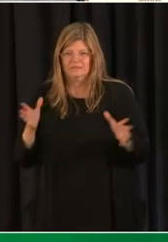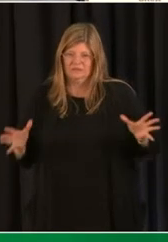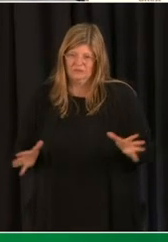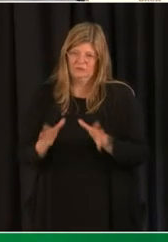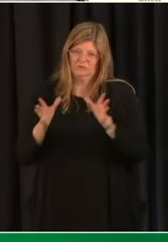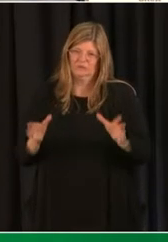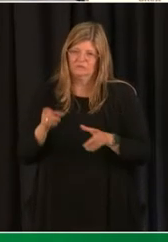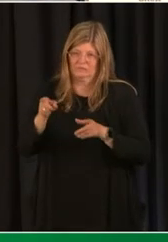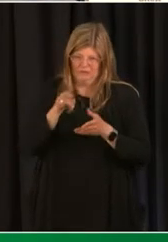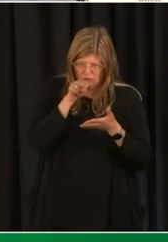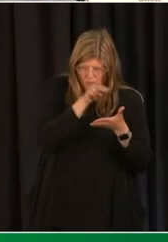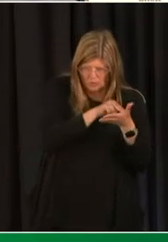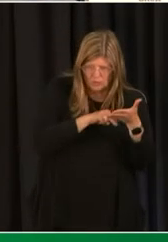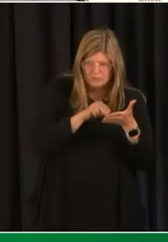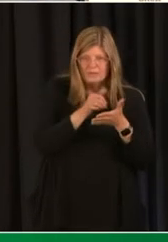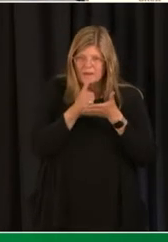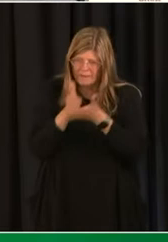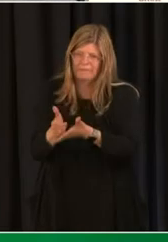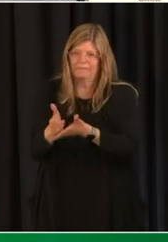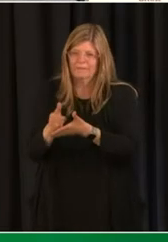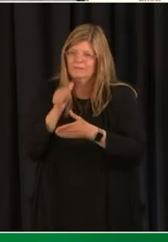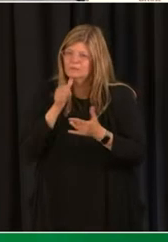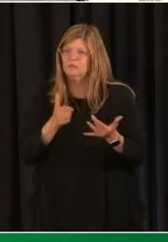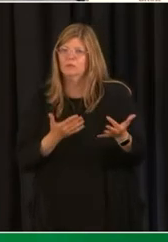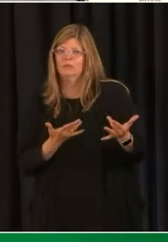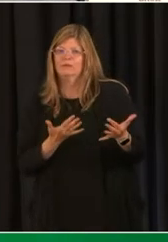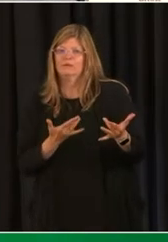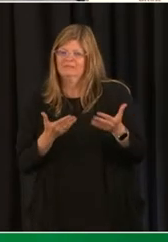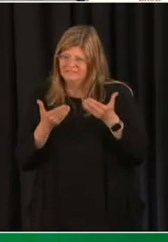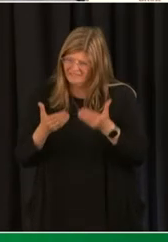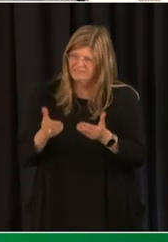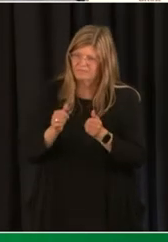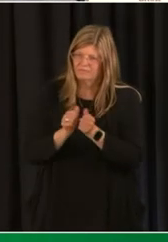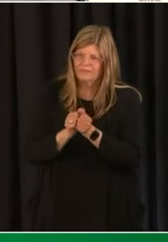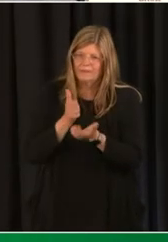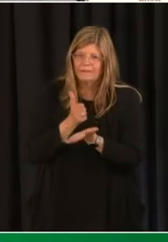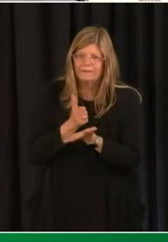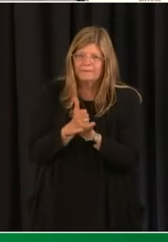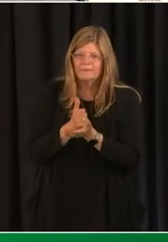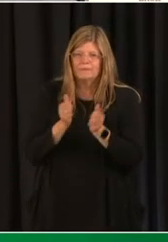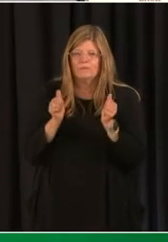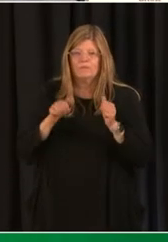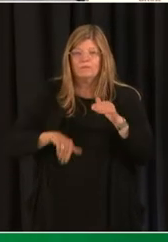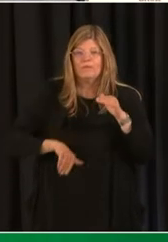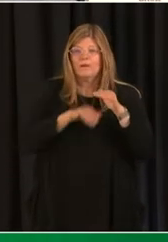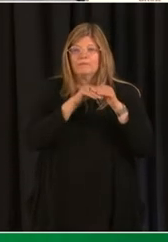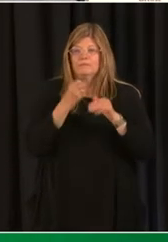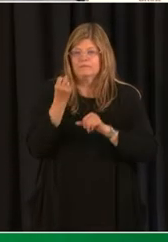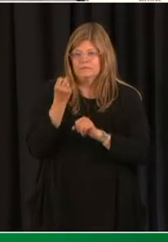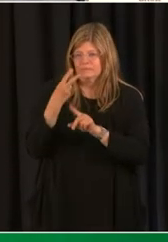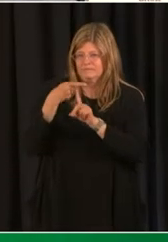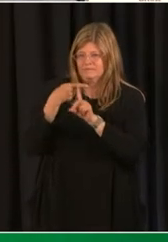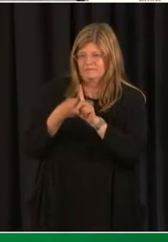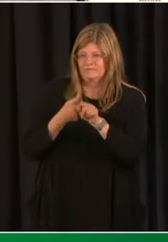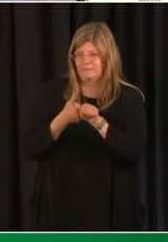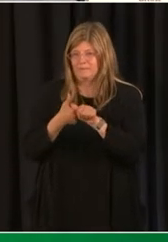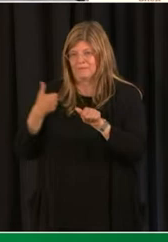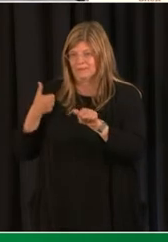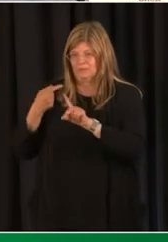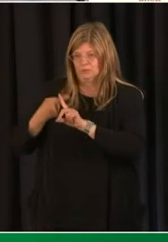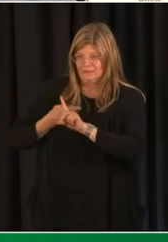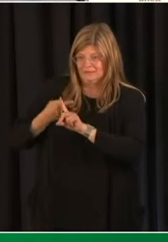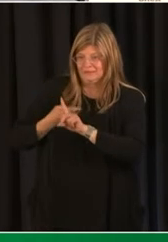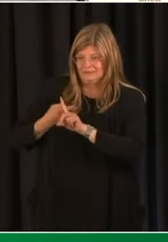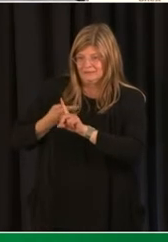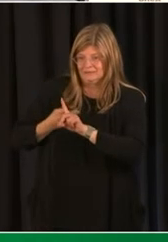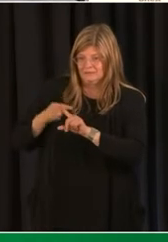seek that help and not wait. What can we help you with? And going to the next slide, we can help you with up to 12 months of back rent. So if you owe